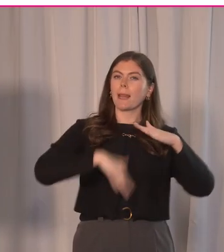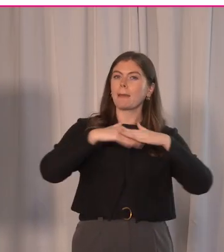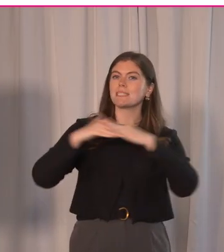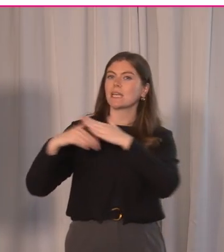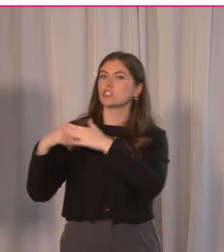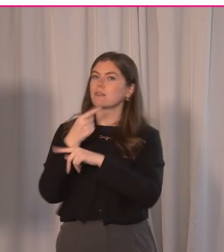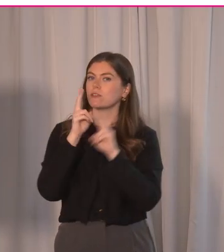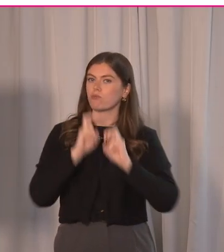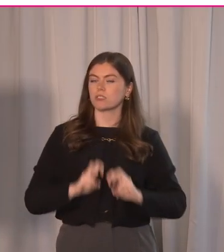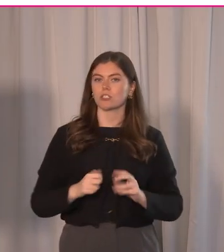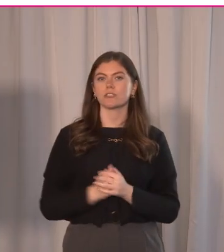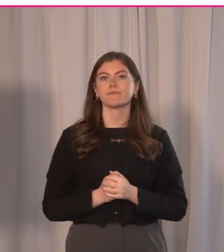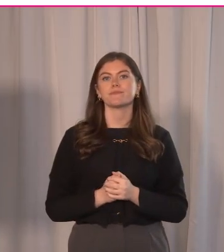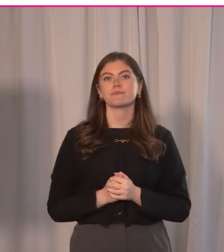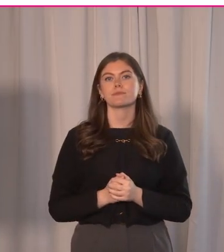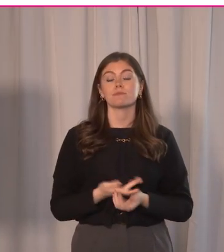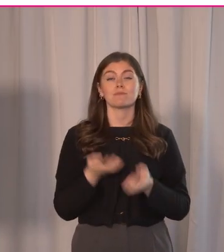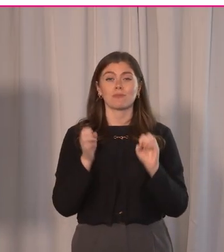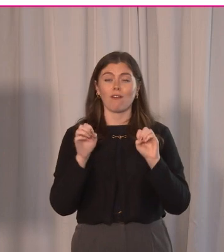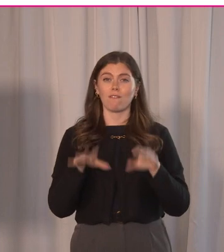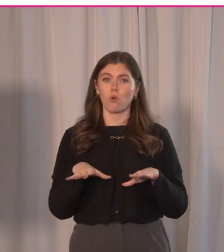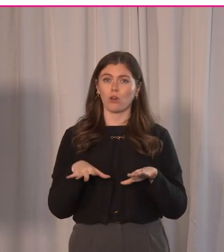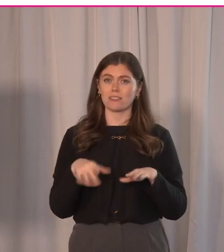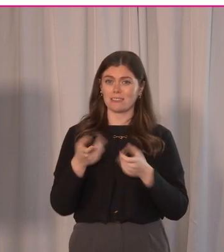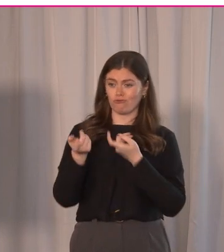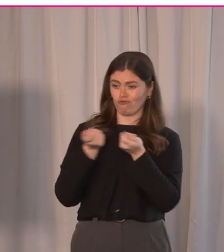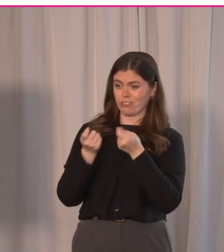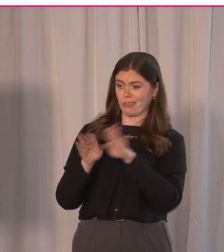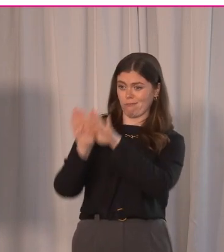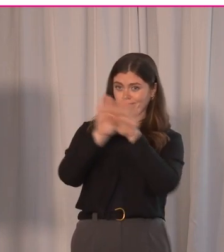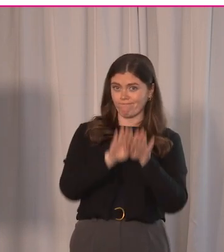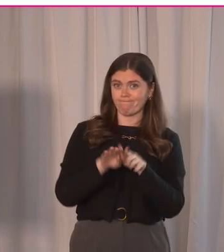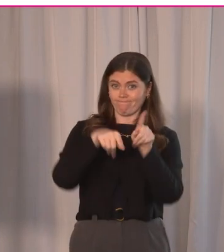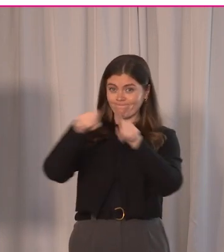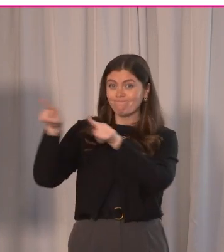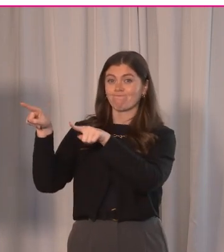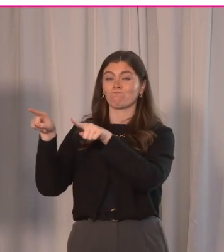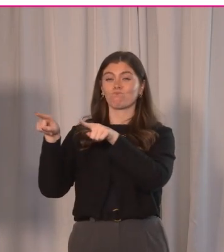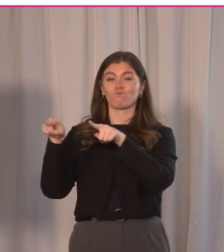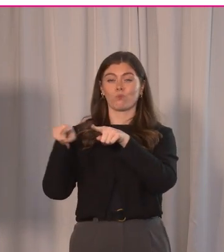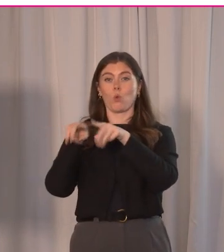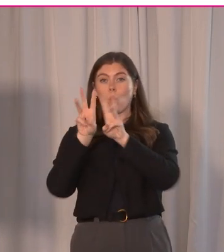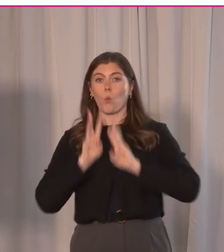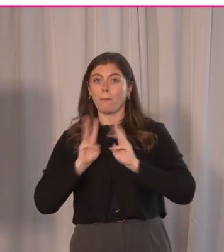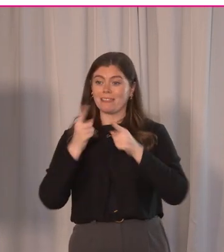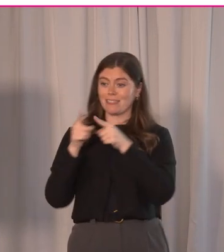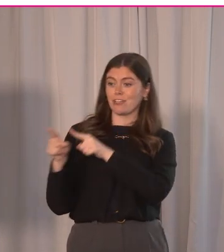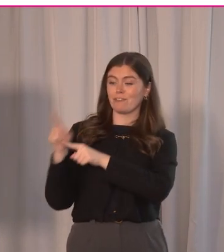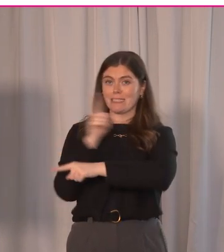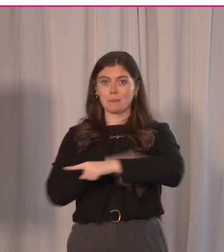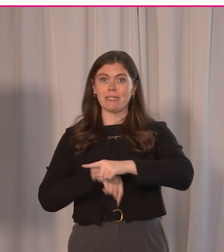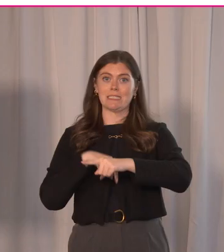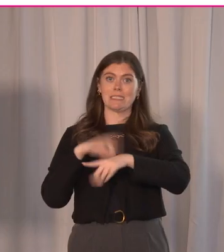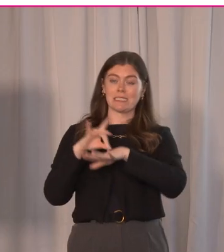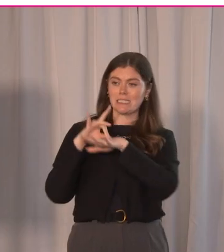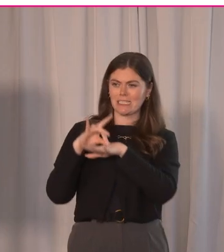work. Obviously, treating a heterogeneous group of women who have a wide range of disabilities, illnesses and conditions,